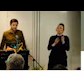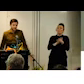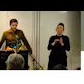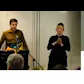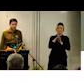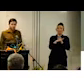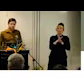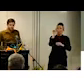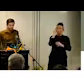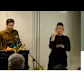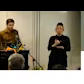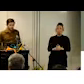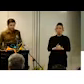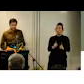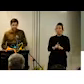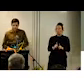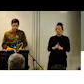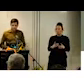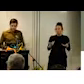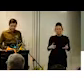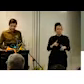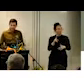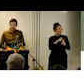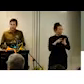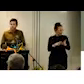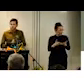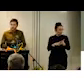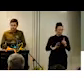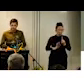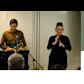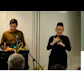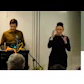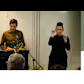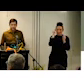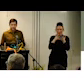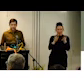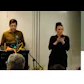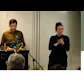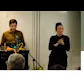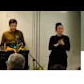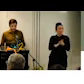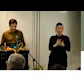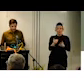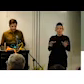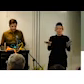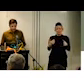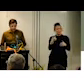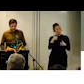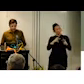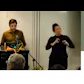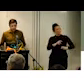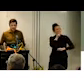So what can we do? How do we improve brain rhythm? Well, there's thankfully, there are some good researchers out there trying to do this, to improve